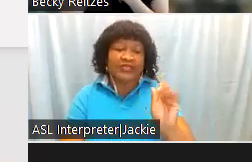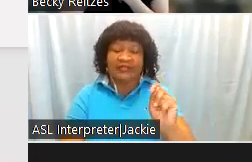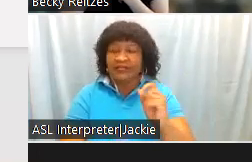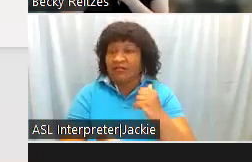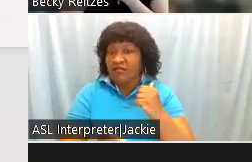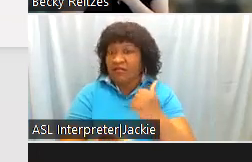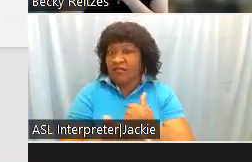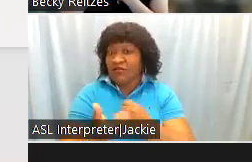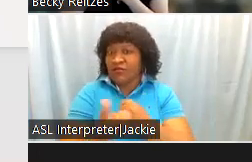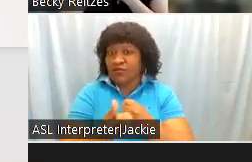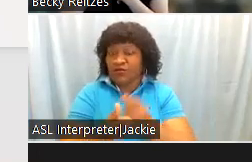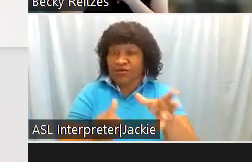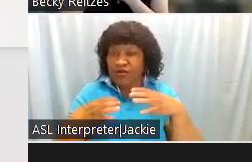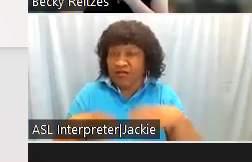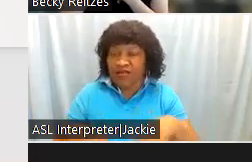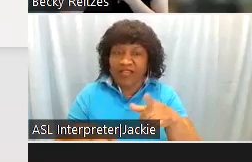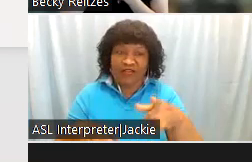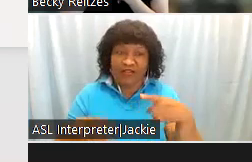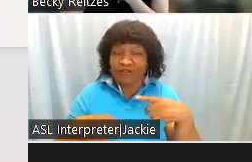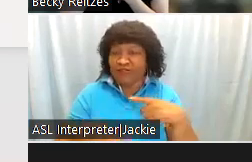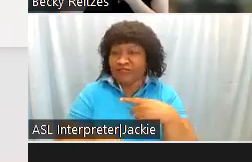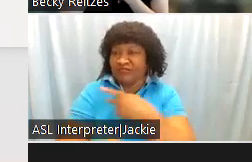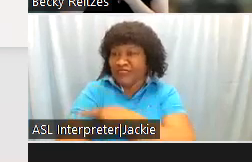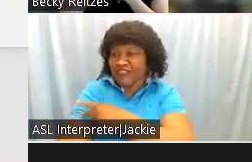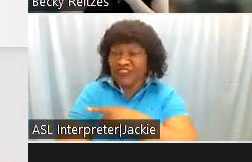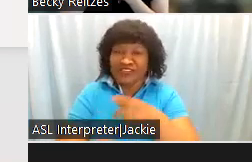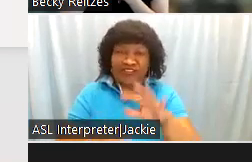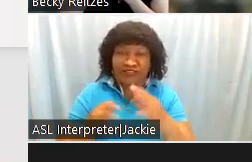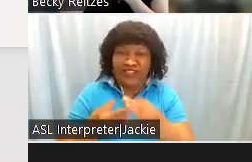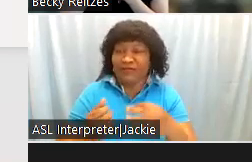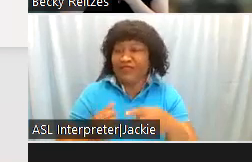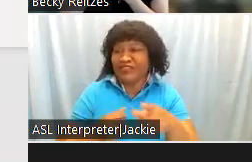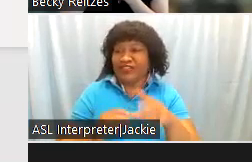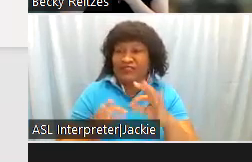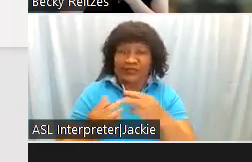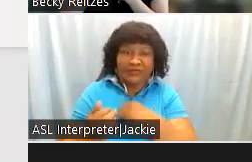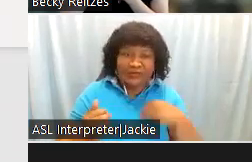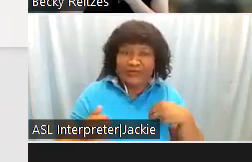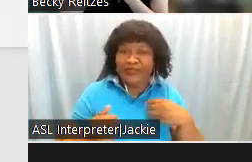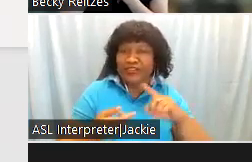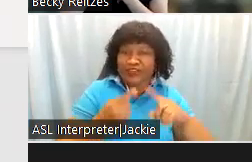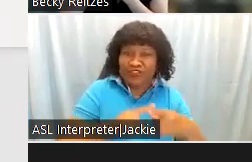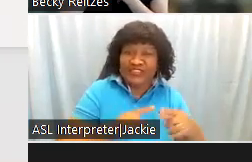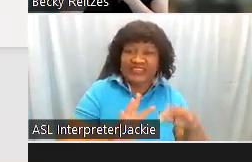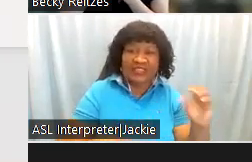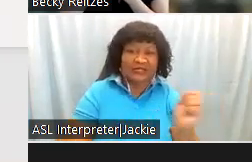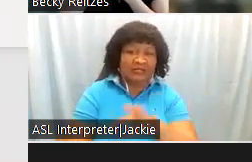your clients and patients and friends and family. I have family members I'm going to send this to as soon as